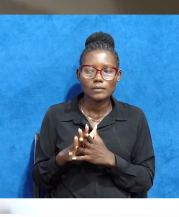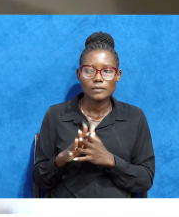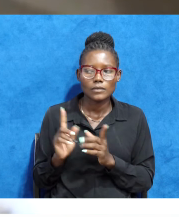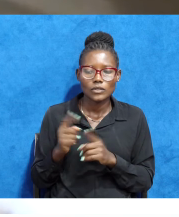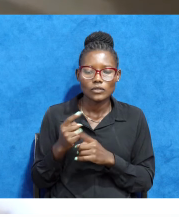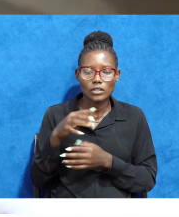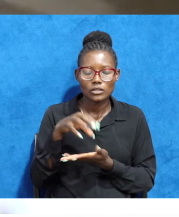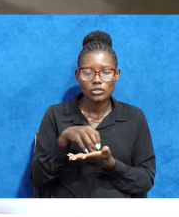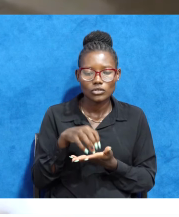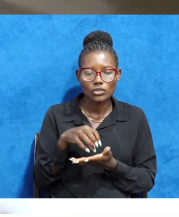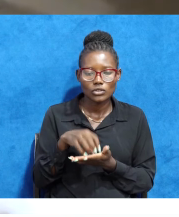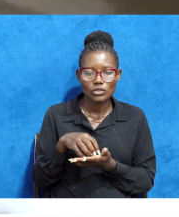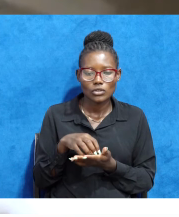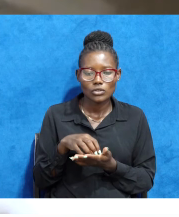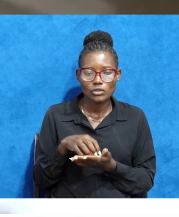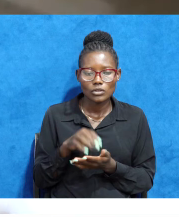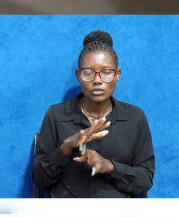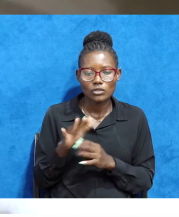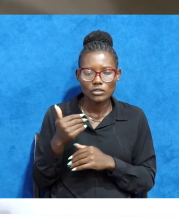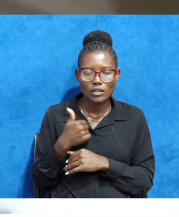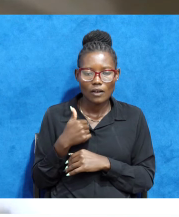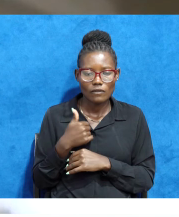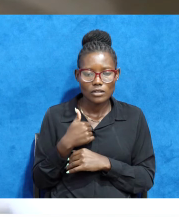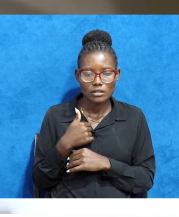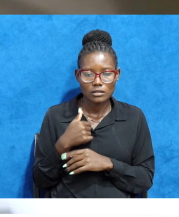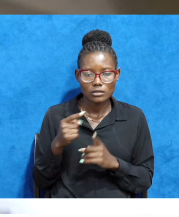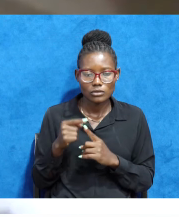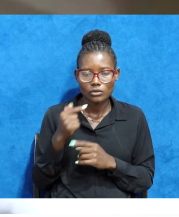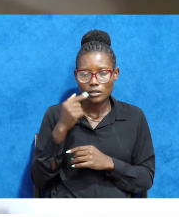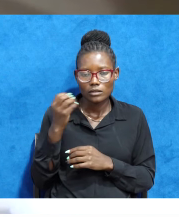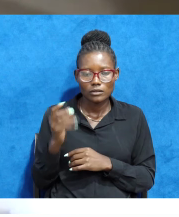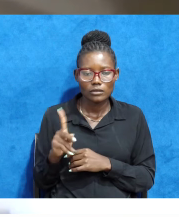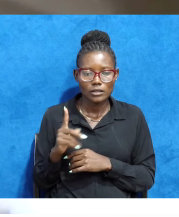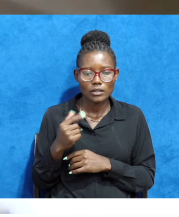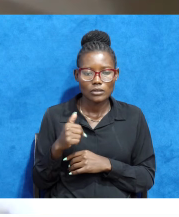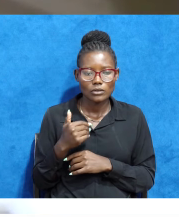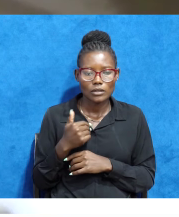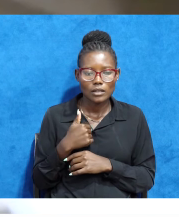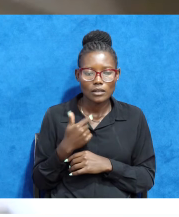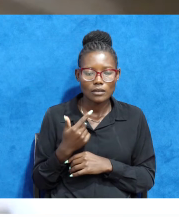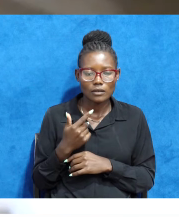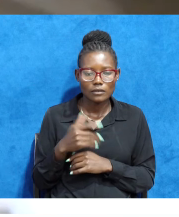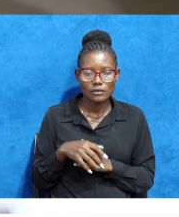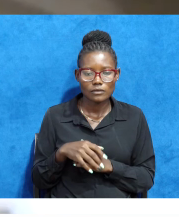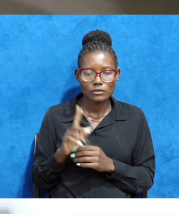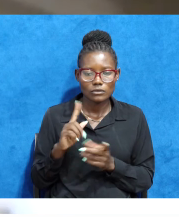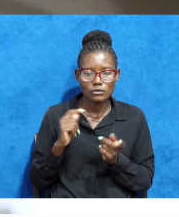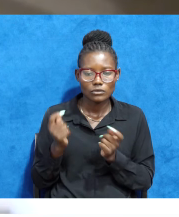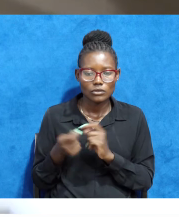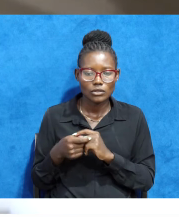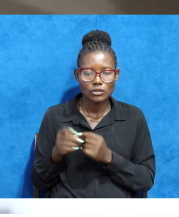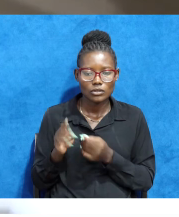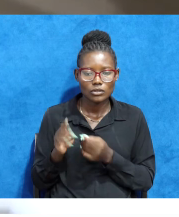in, potentially to focus on either defending or driving to the basket, something like that, or technical passing, certain pick and roll